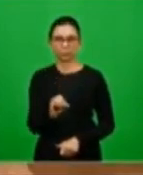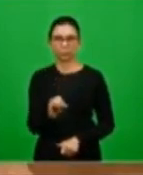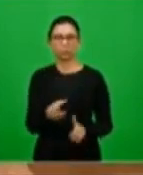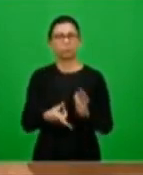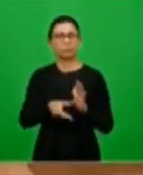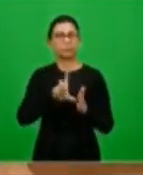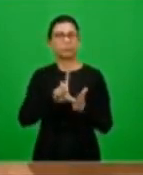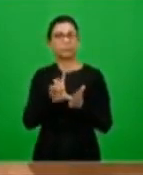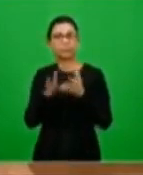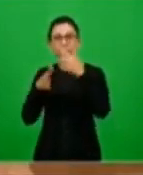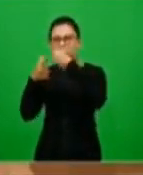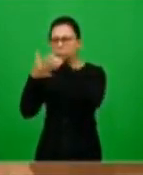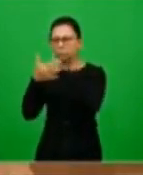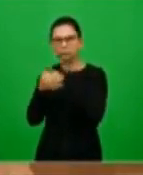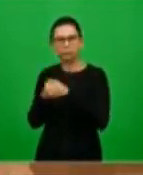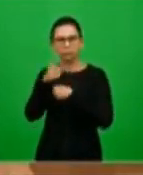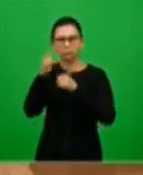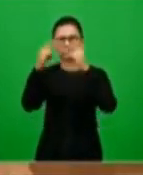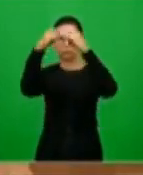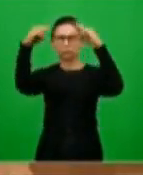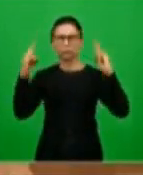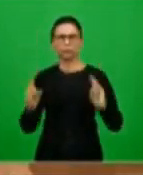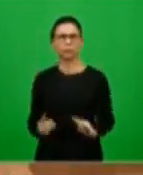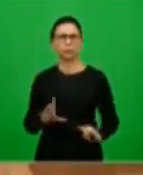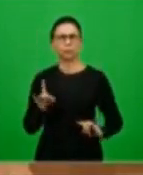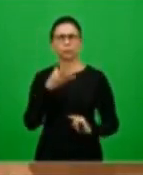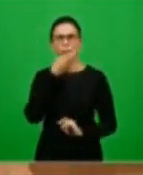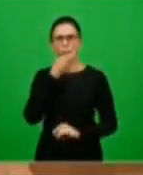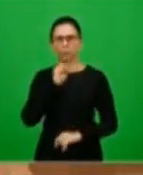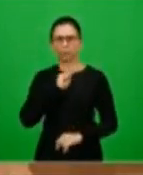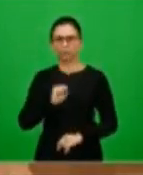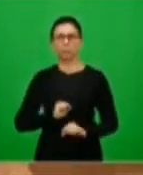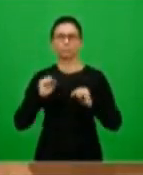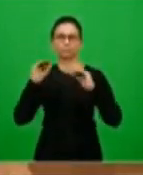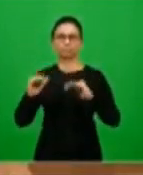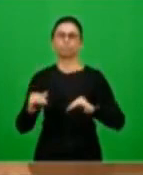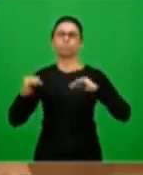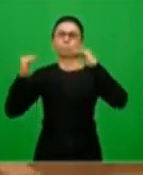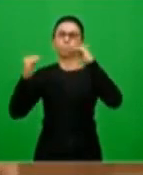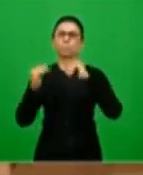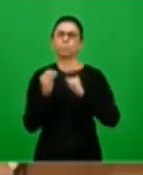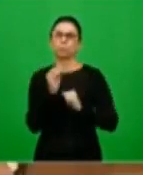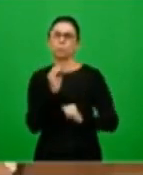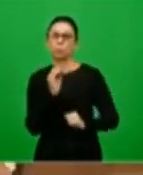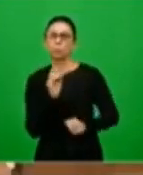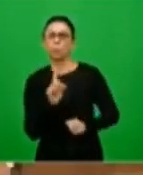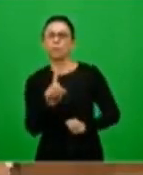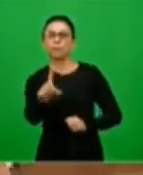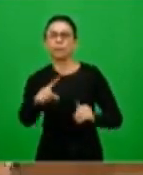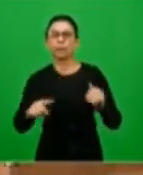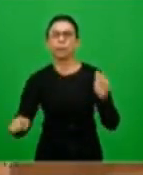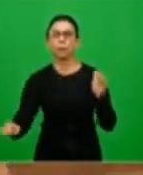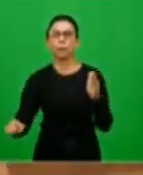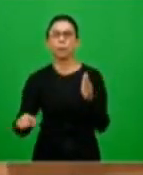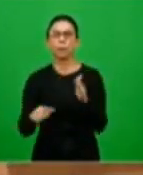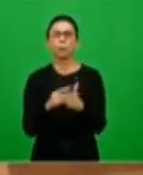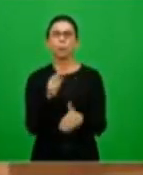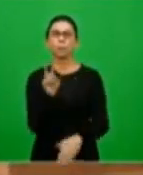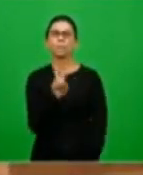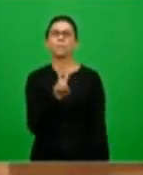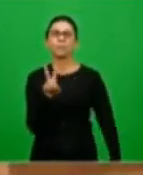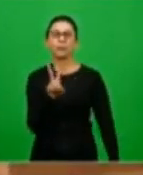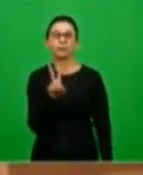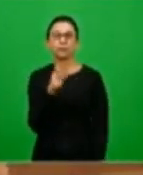Holy of Holies, a place, something that only a high priest could see, could enjoy of the glory of God only once a year.